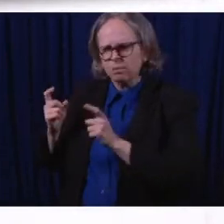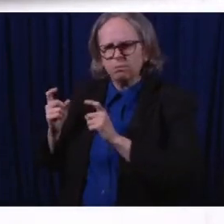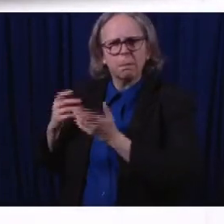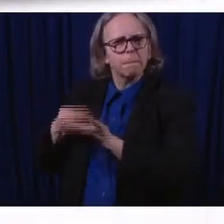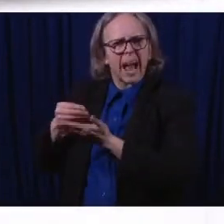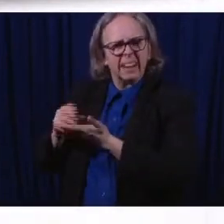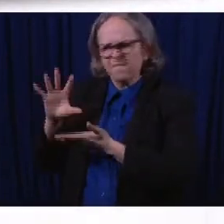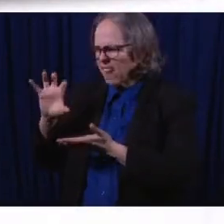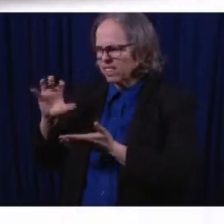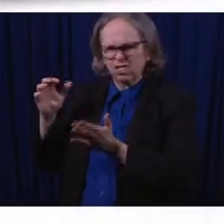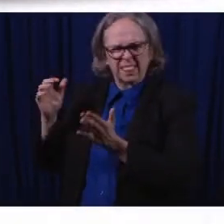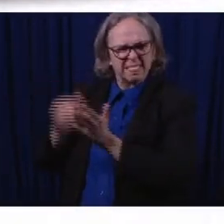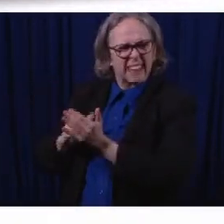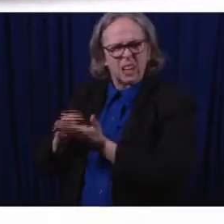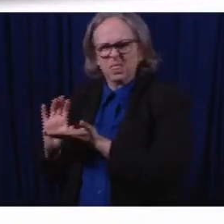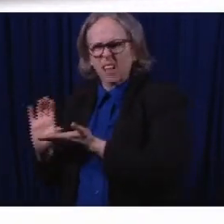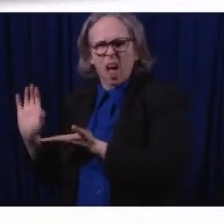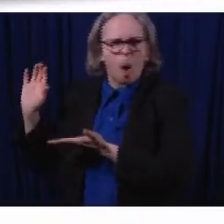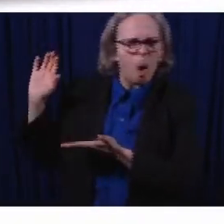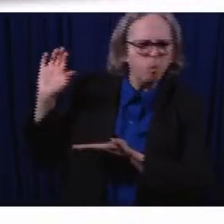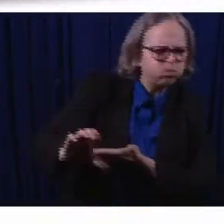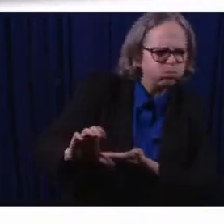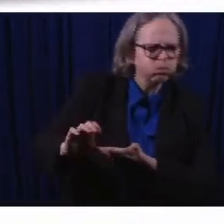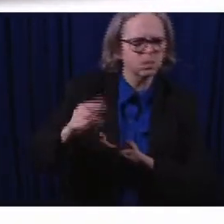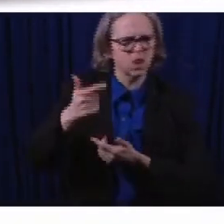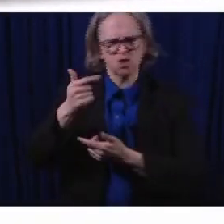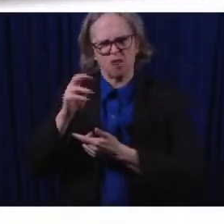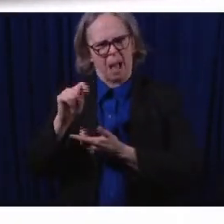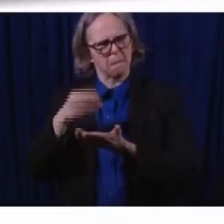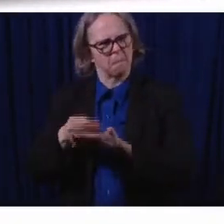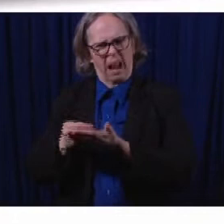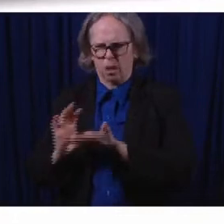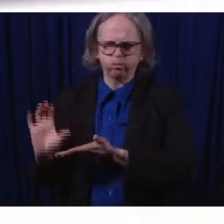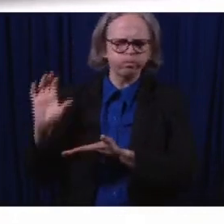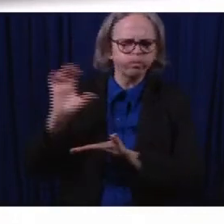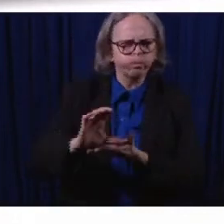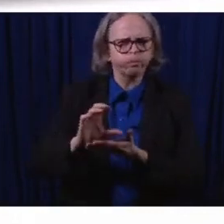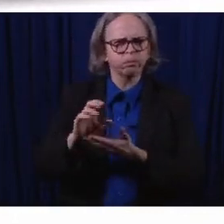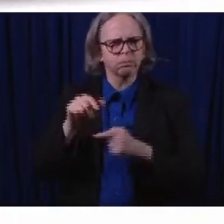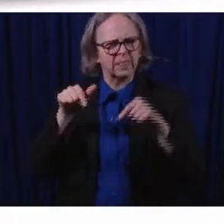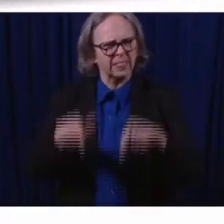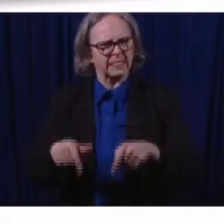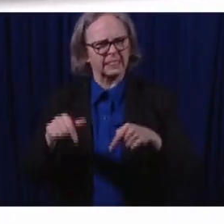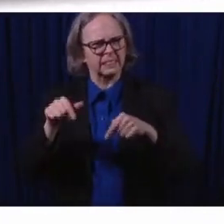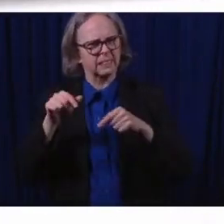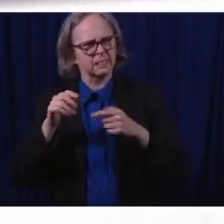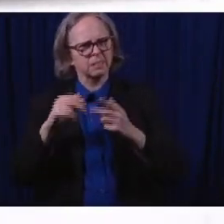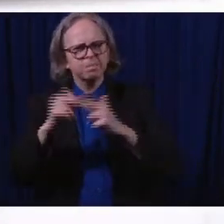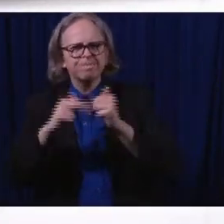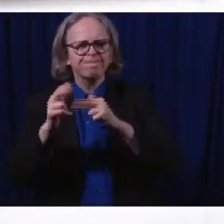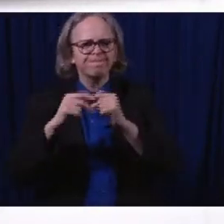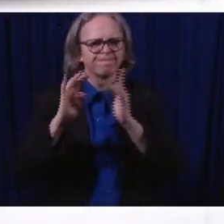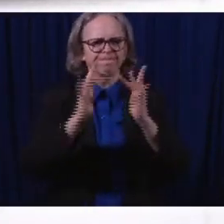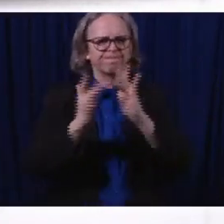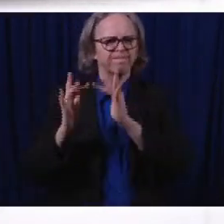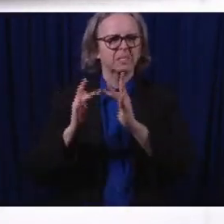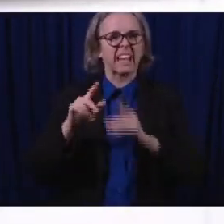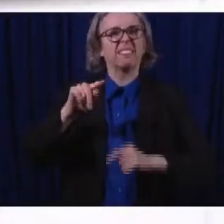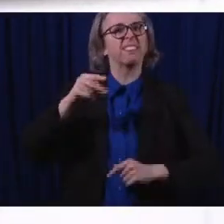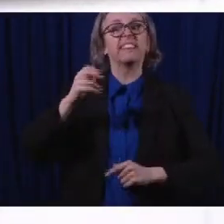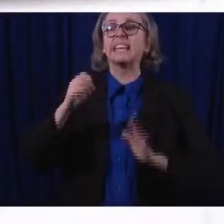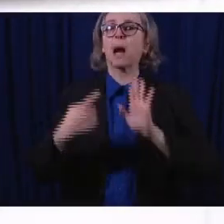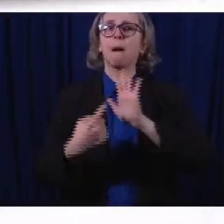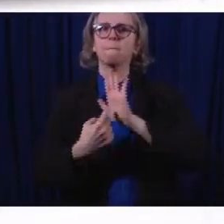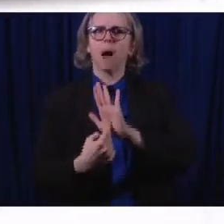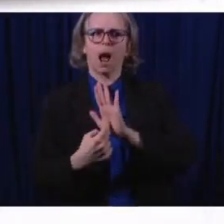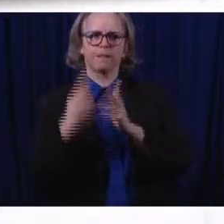But we just think that this is the model for really trying to help schools across. We think the